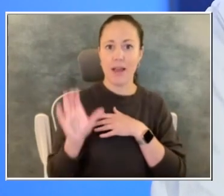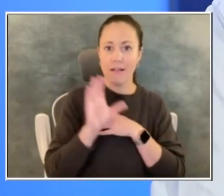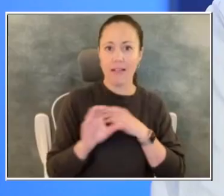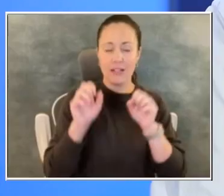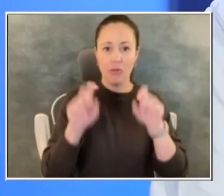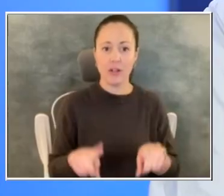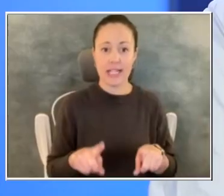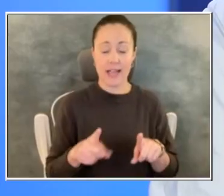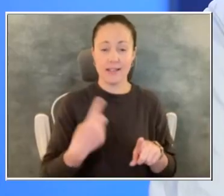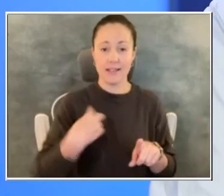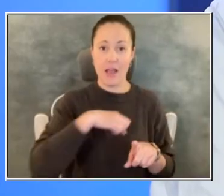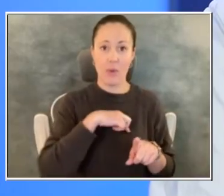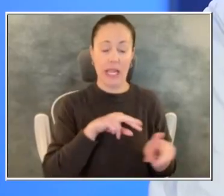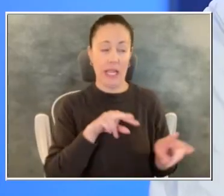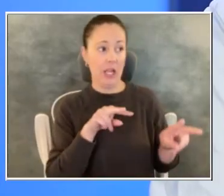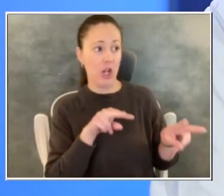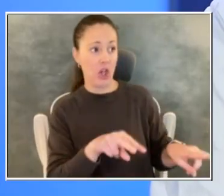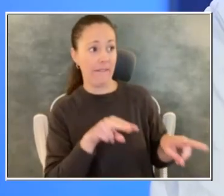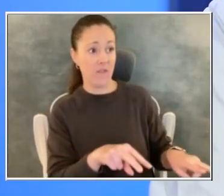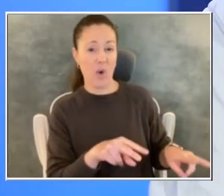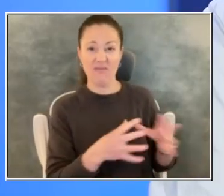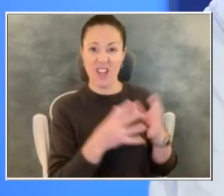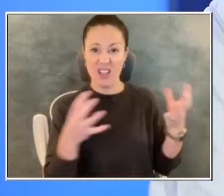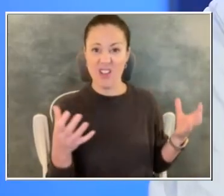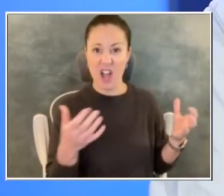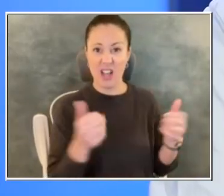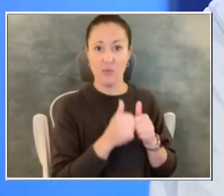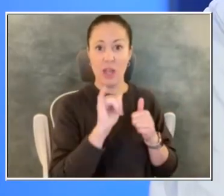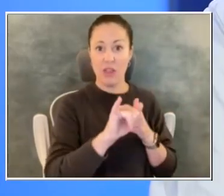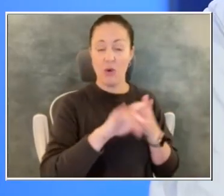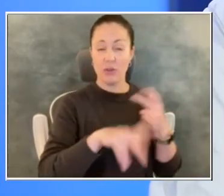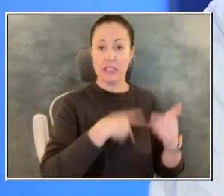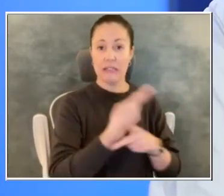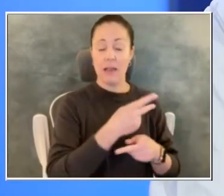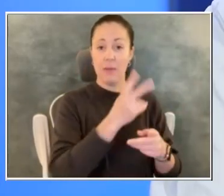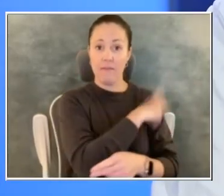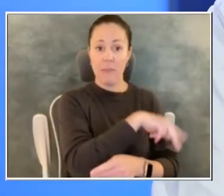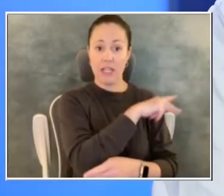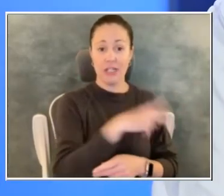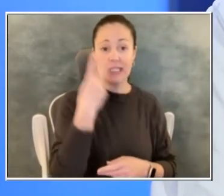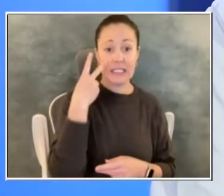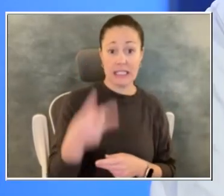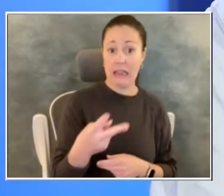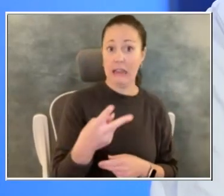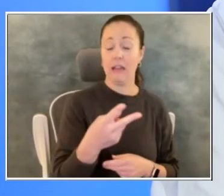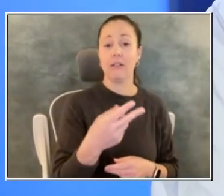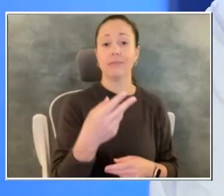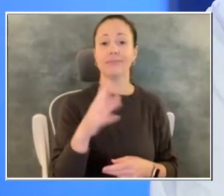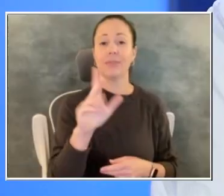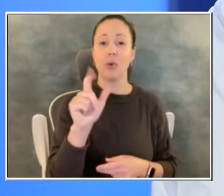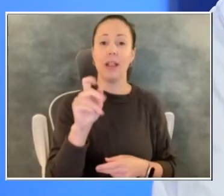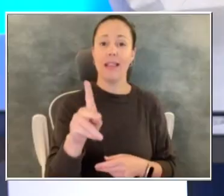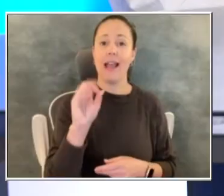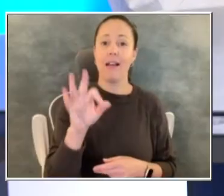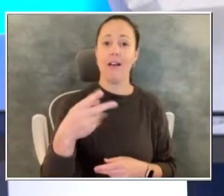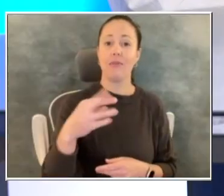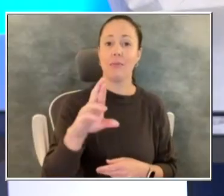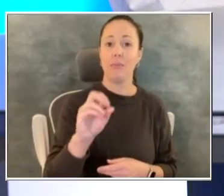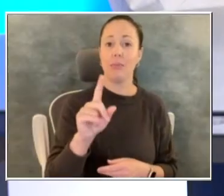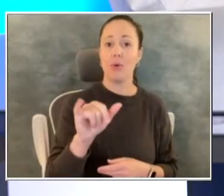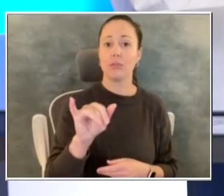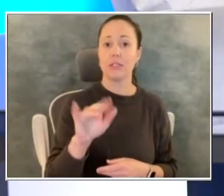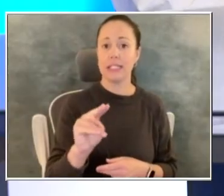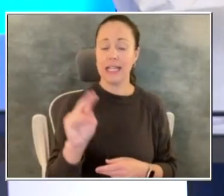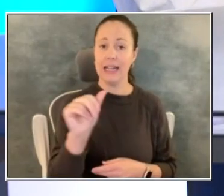for a lot in these type of patients, looking at your lipoprotein A. So that's we've done stories on yeah, that. so the with lipid Dr. profile.